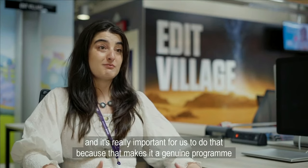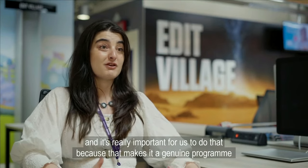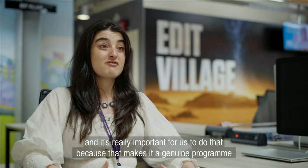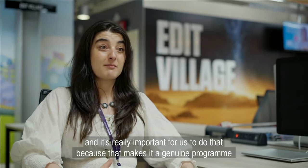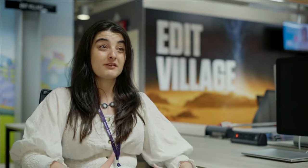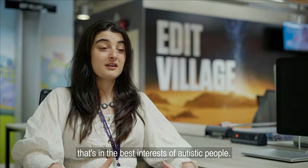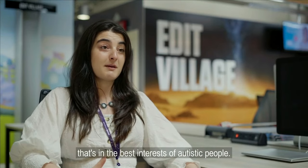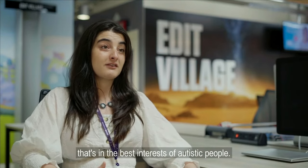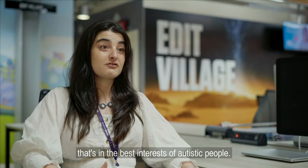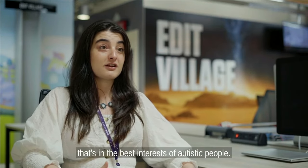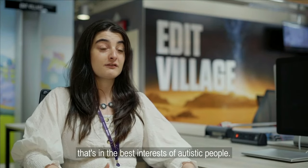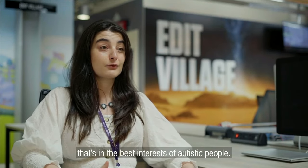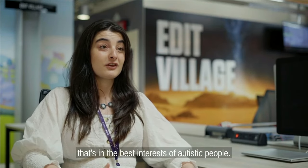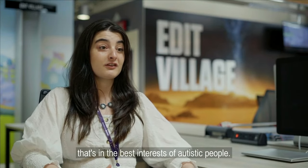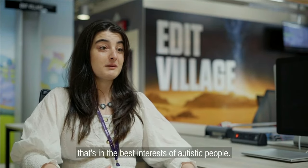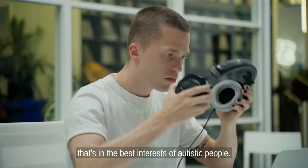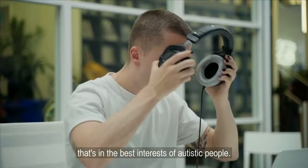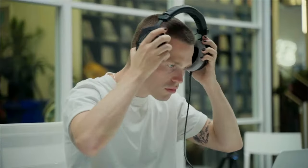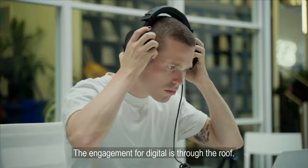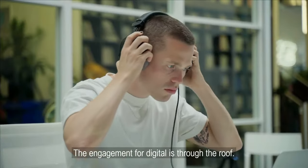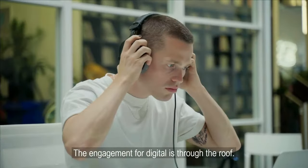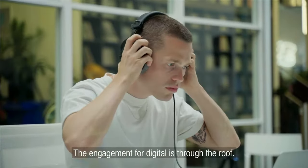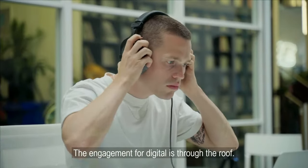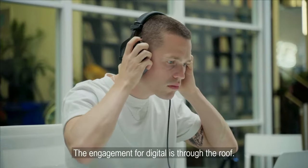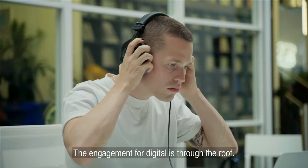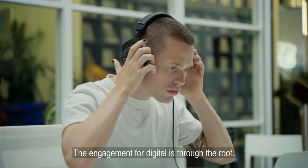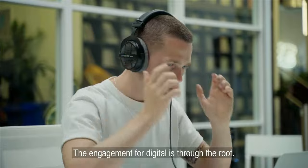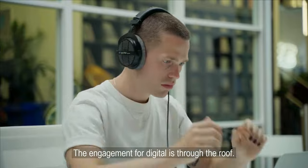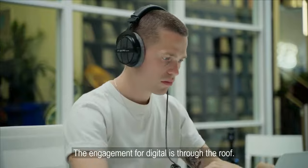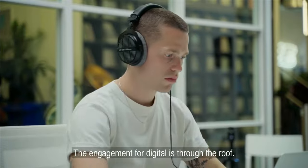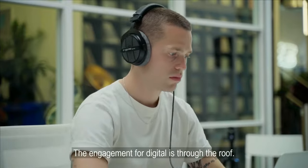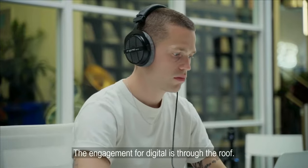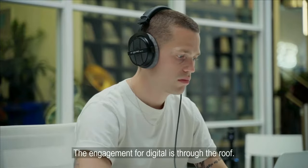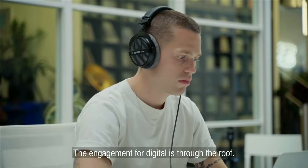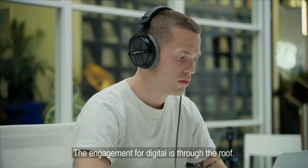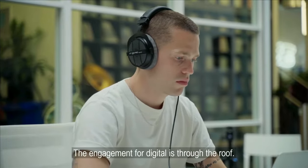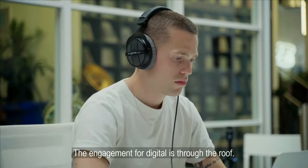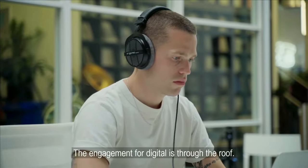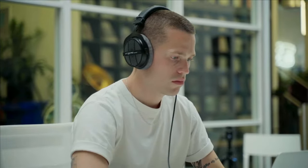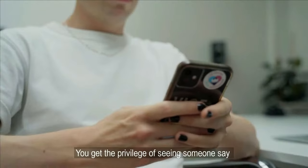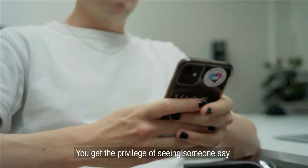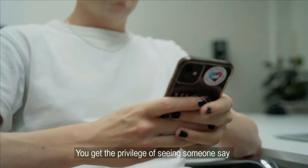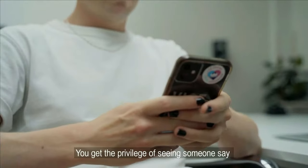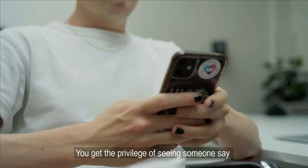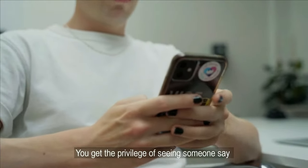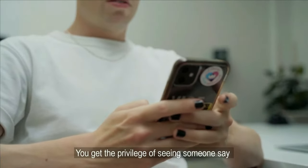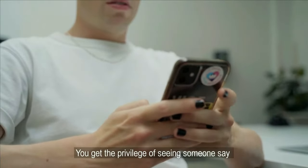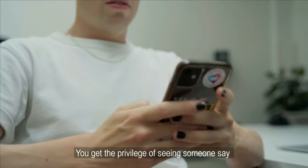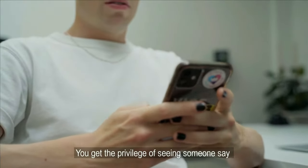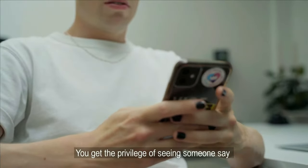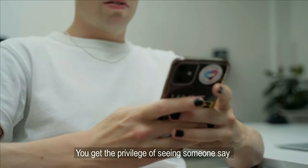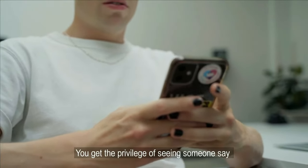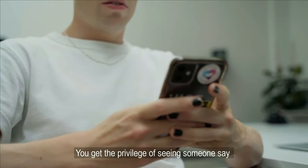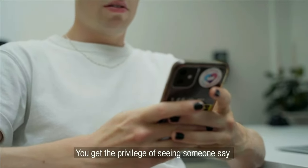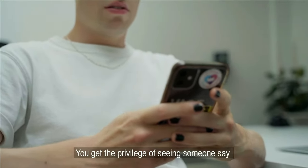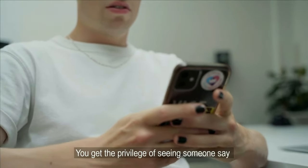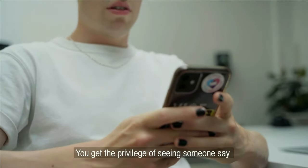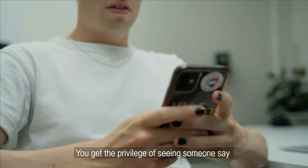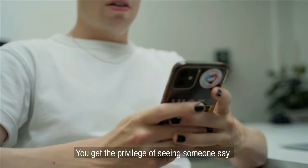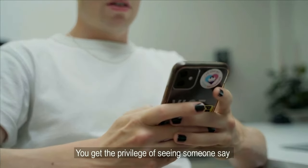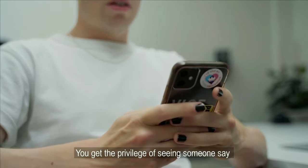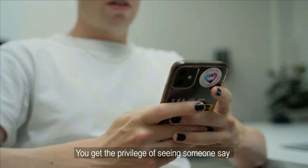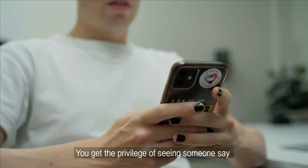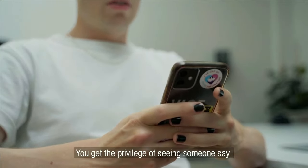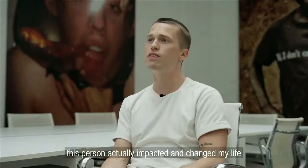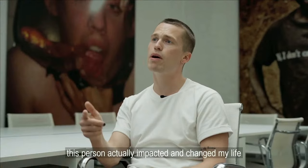it a genuine program that's in the best interest of autistic people. The engagement for digital is through the roof. You get the privilege